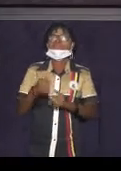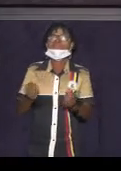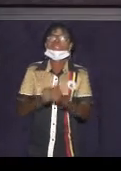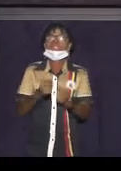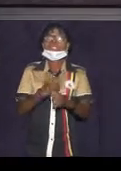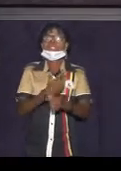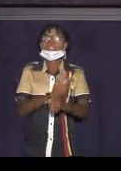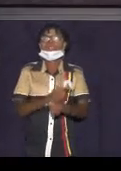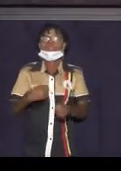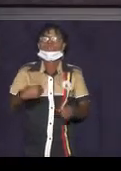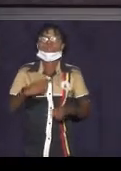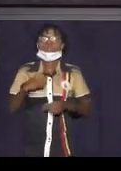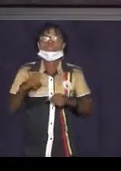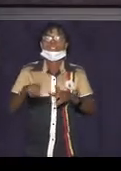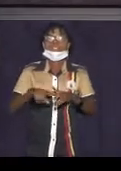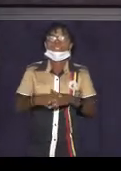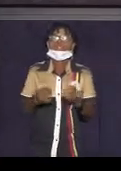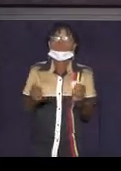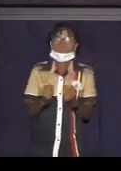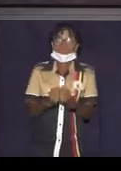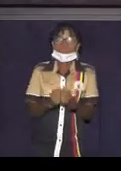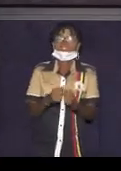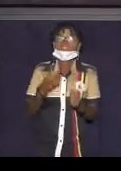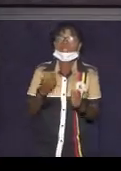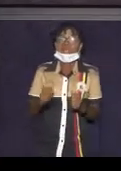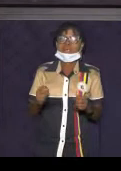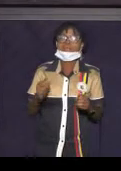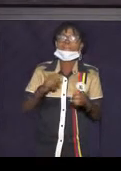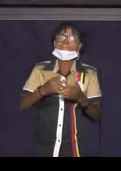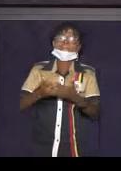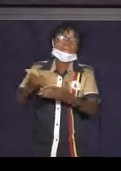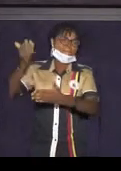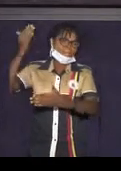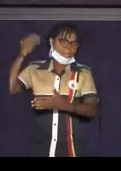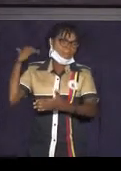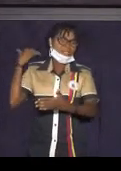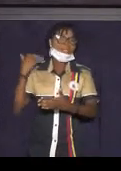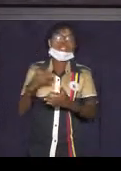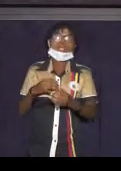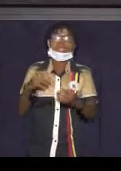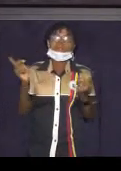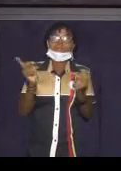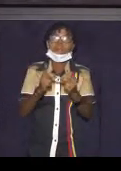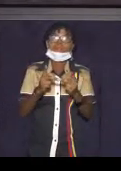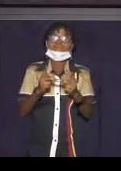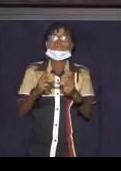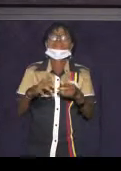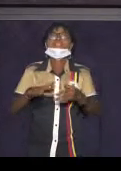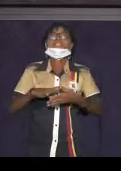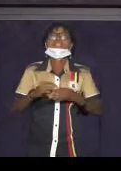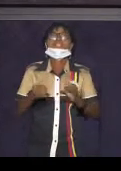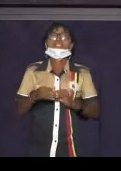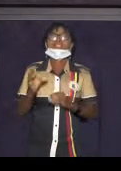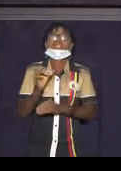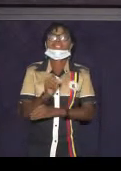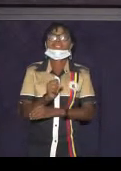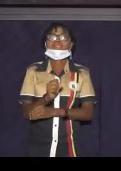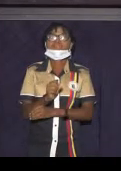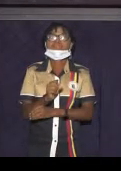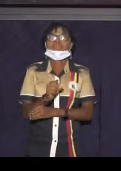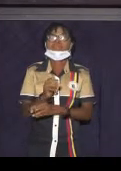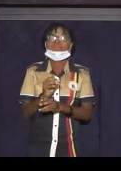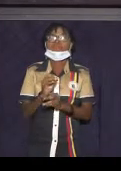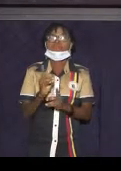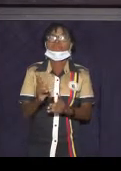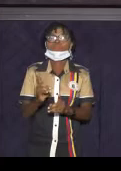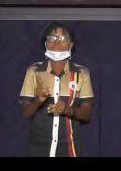Now, we're starting with the past perfect tense. Okay, that one we saw in the assignment given to us.